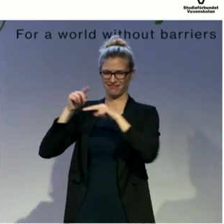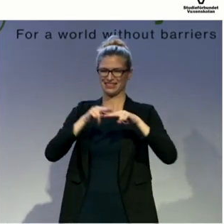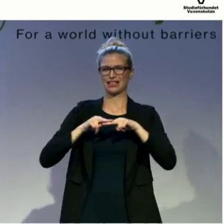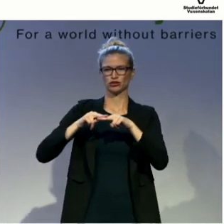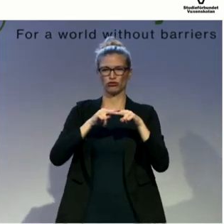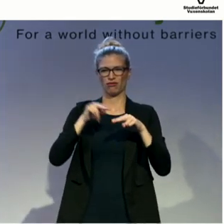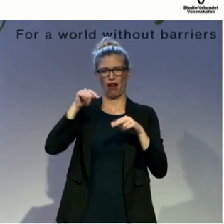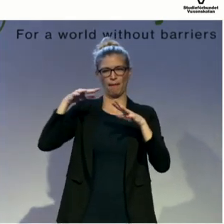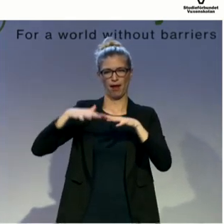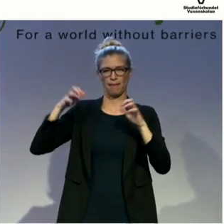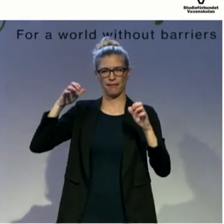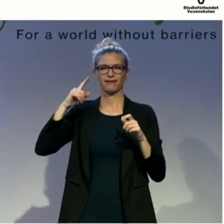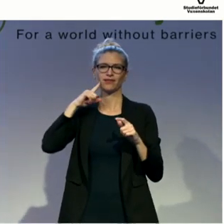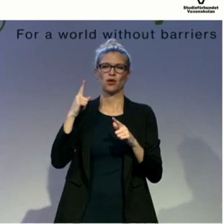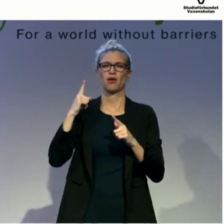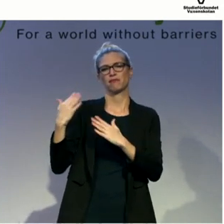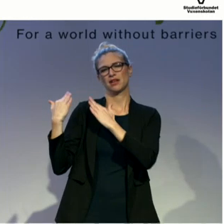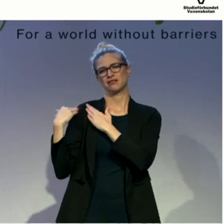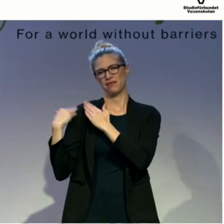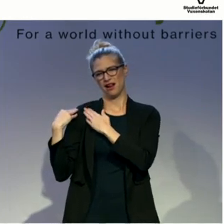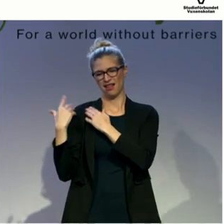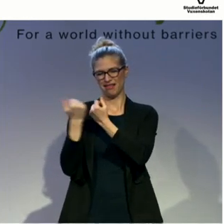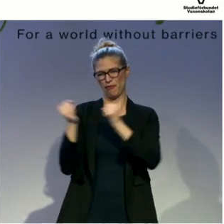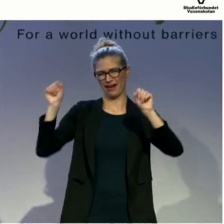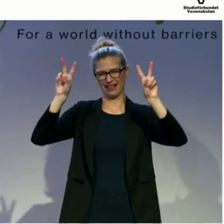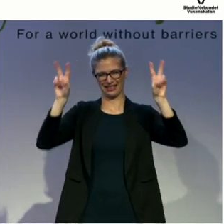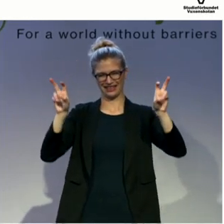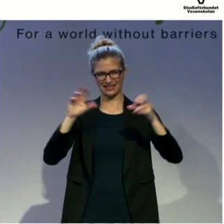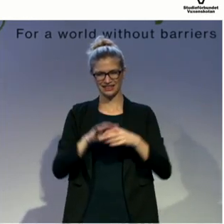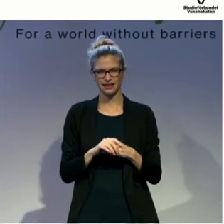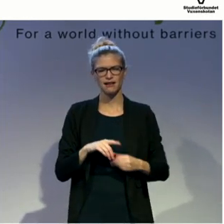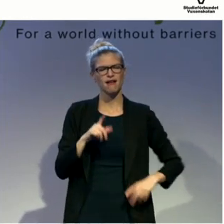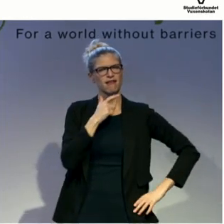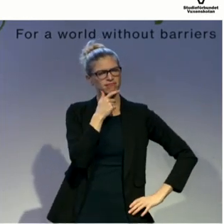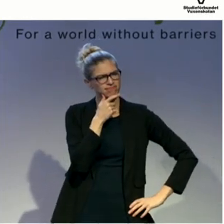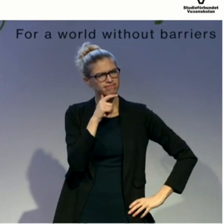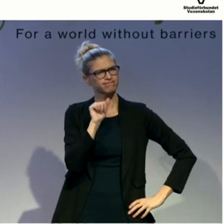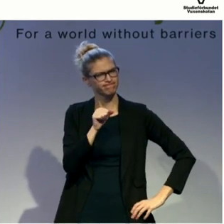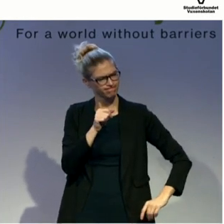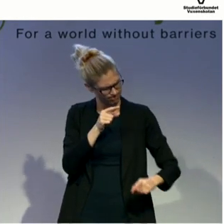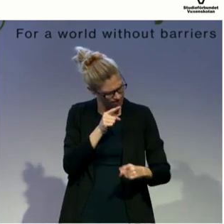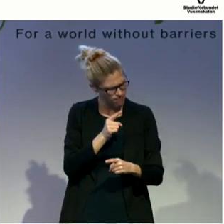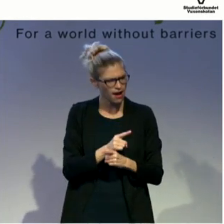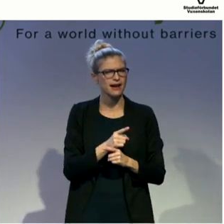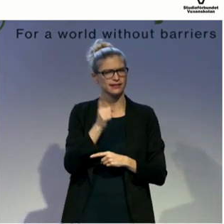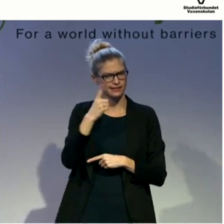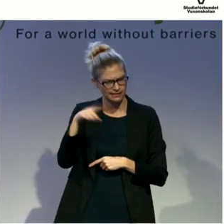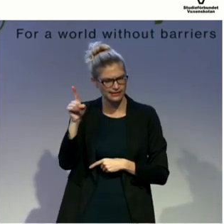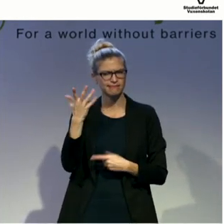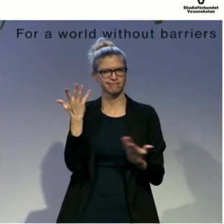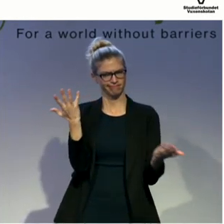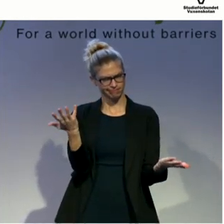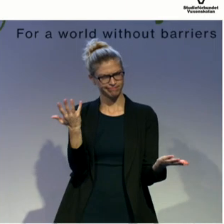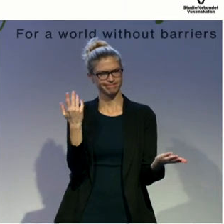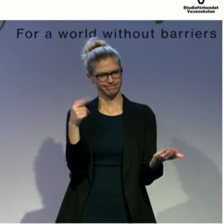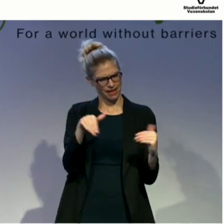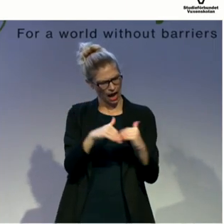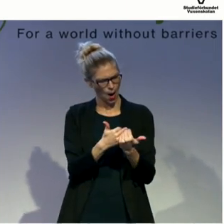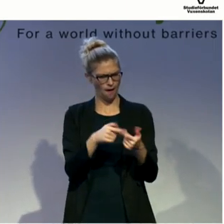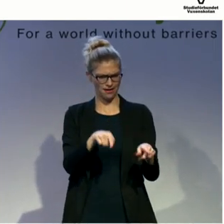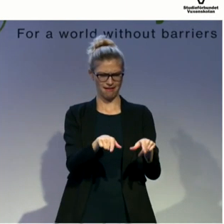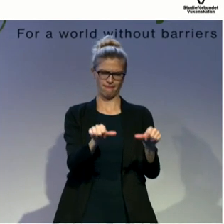Democracy that this was a key factor in allowing a change to how the ballots in Swedish elections are formed. So